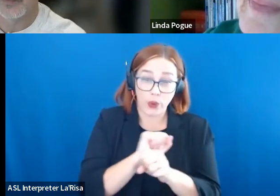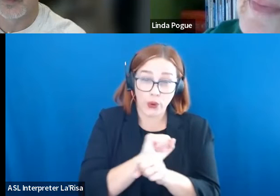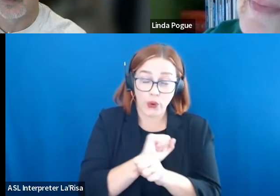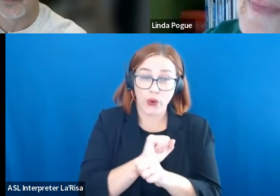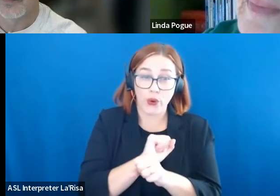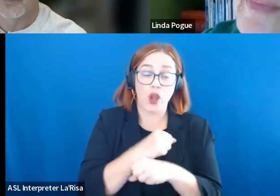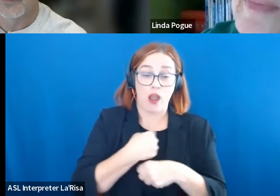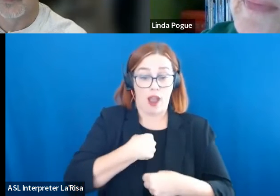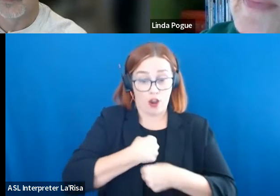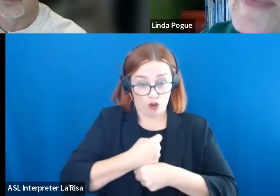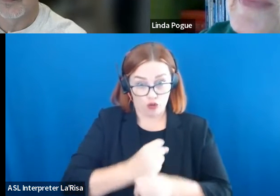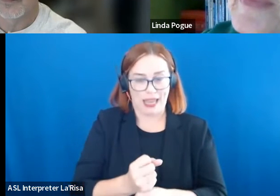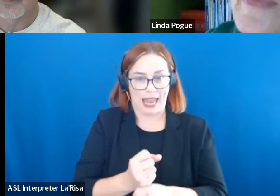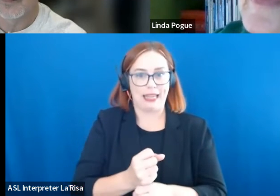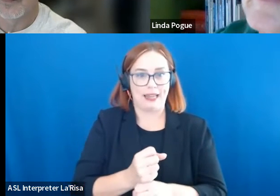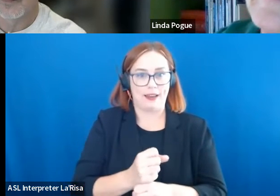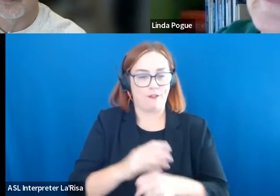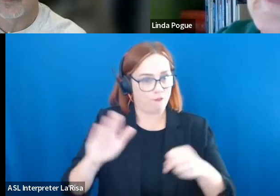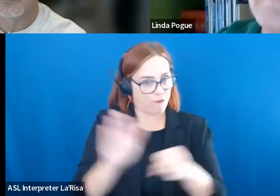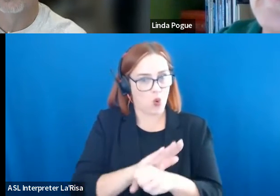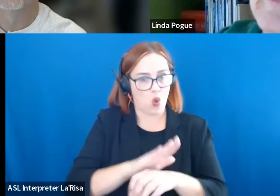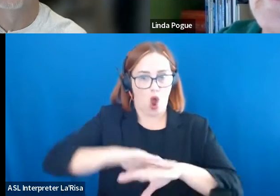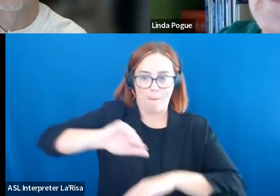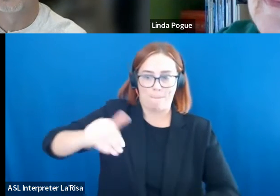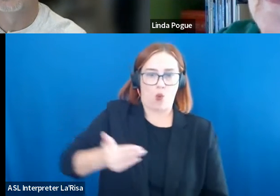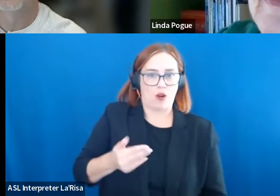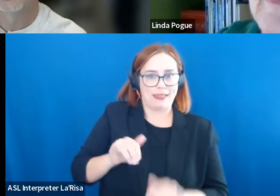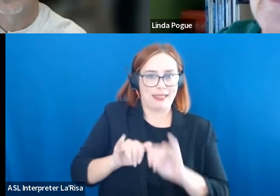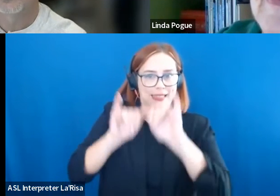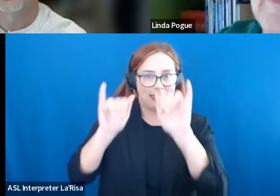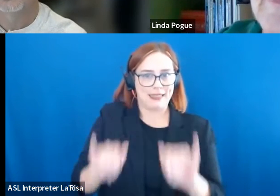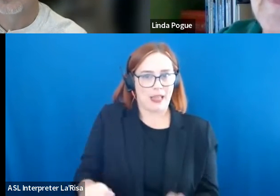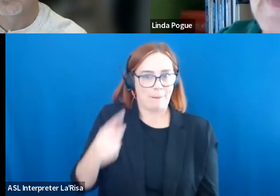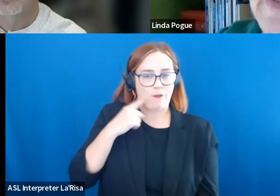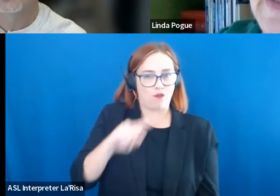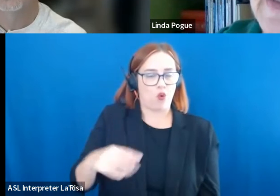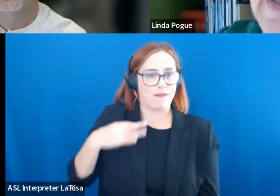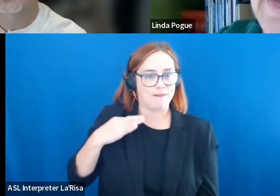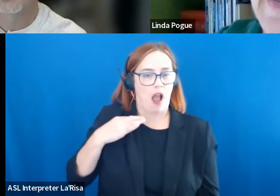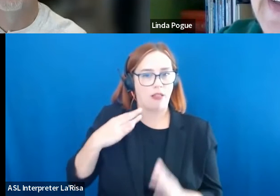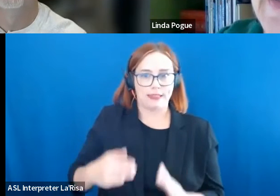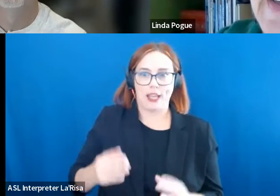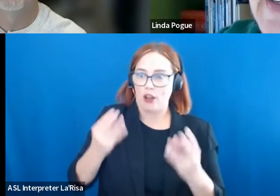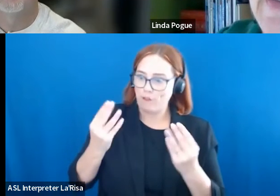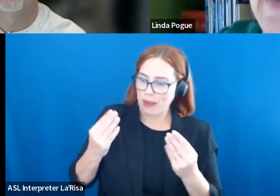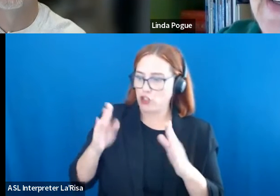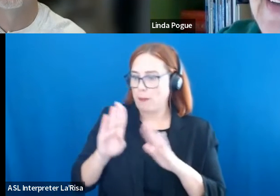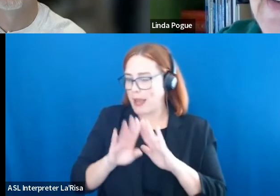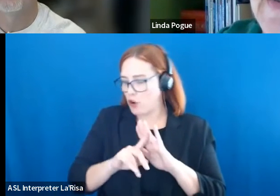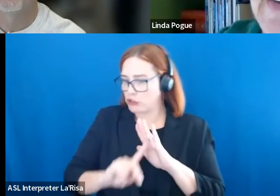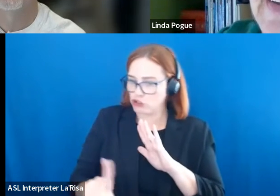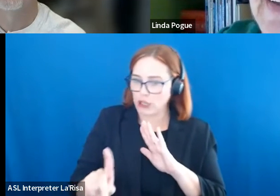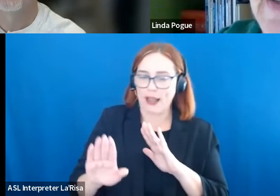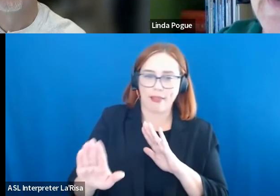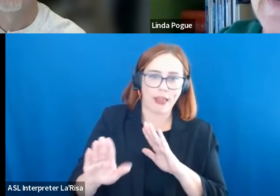the entire onboarding system for volunteers, which includes like all of the information, their background checks,